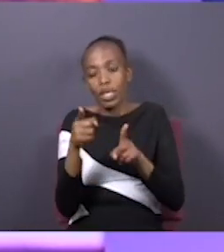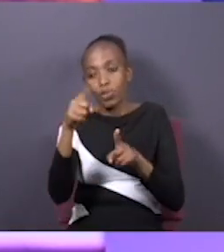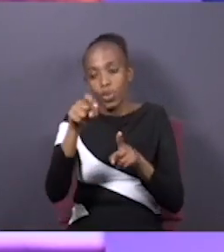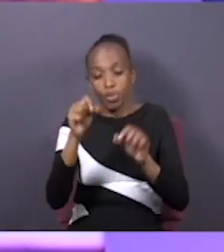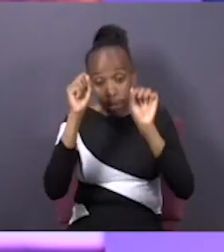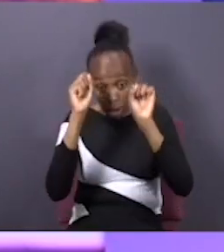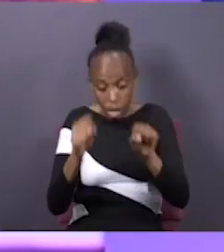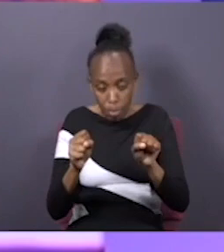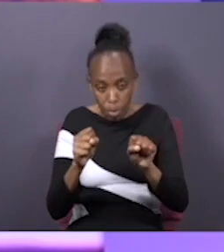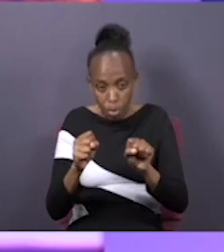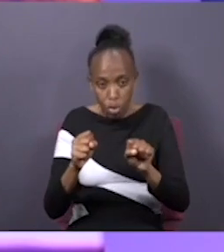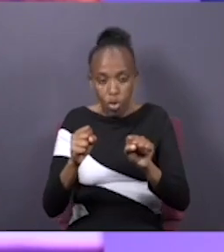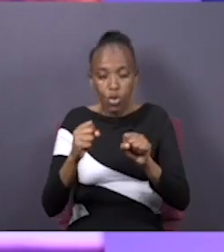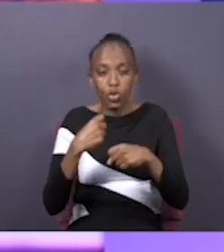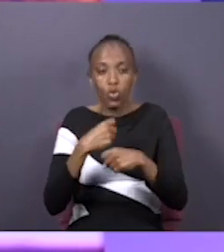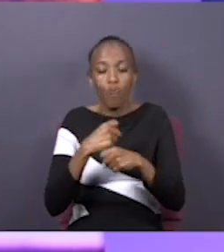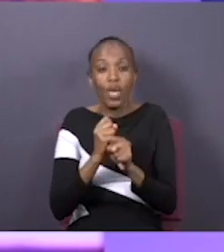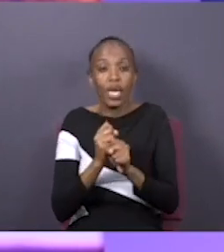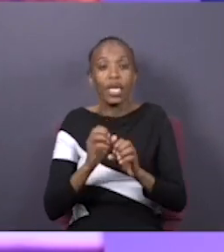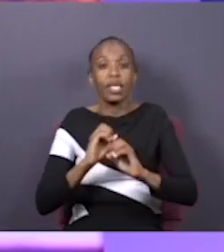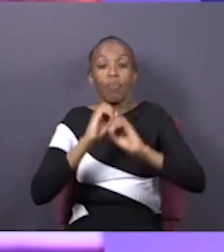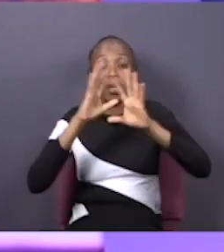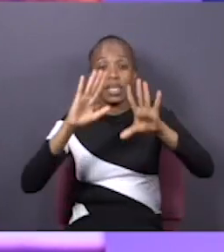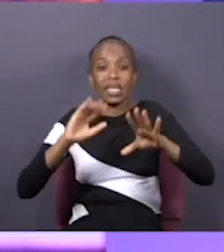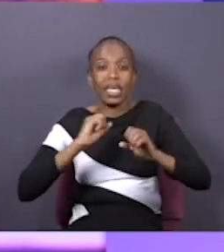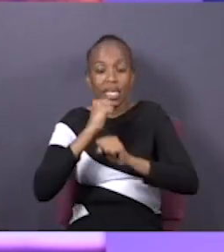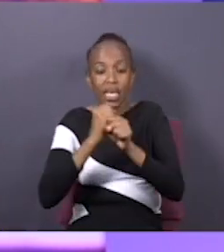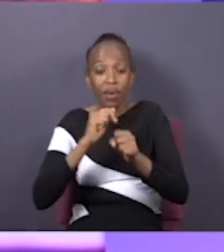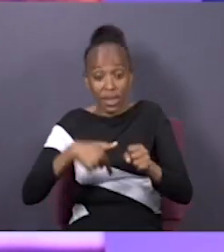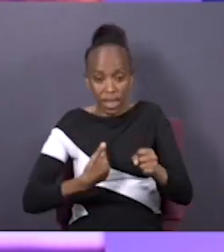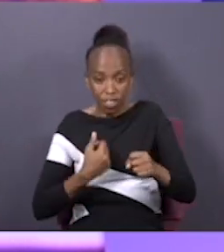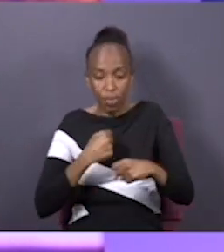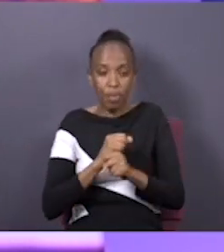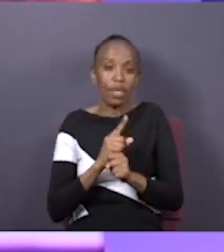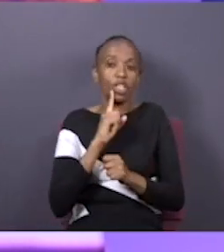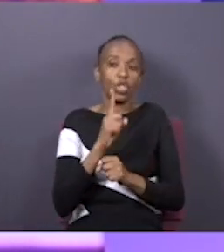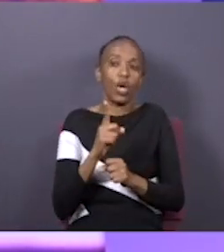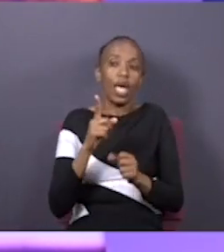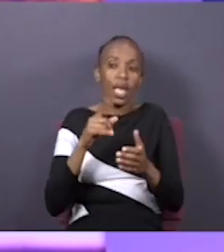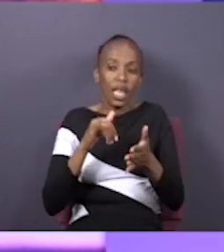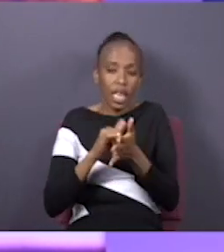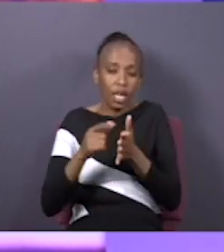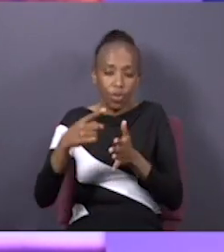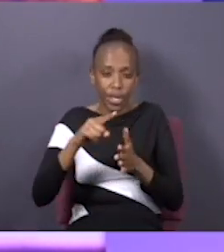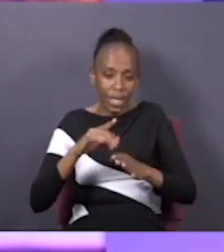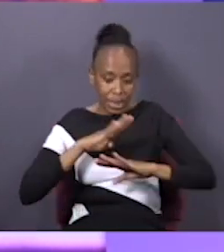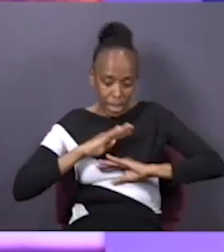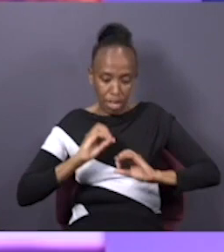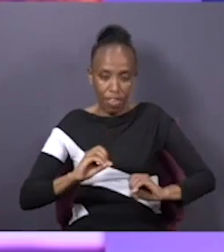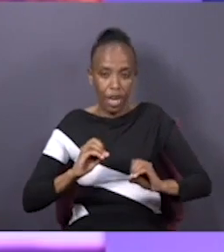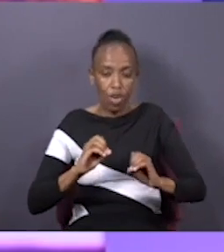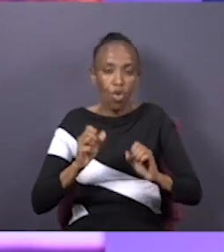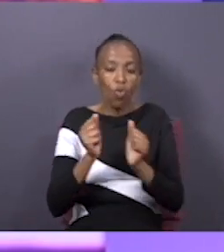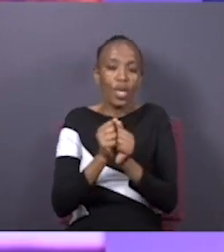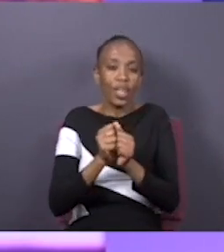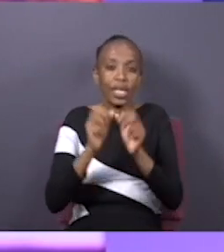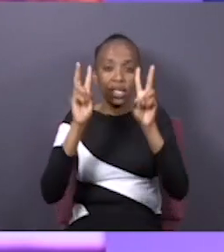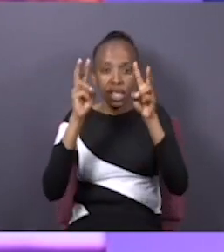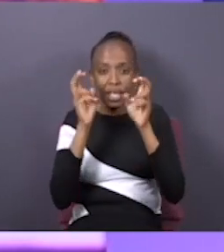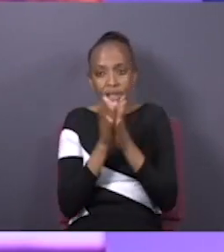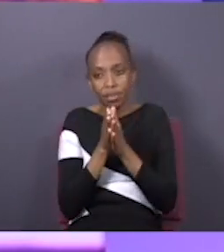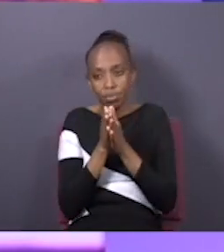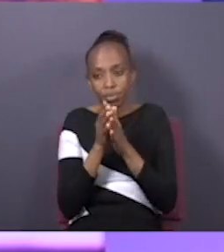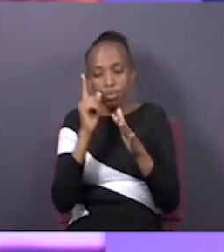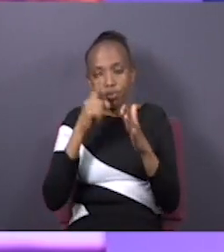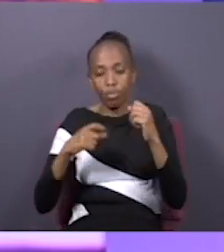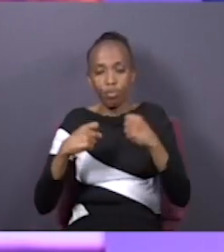will be able to make it a blessed year ourselves by making sure that we are dissatisfied with the status quo.